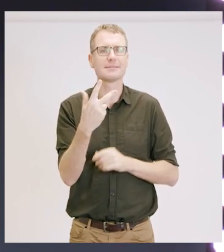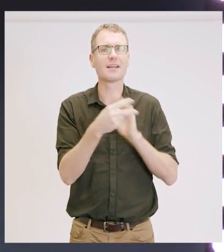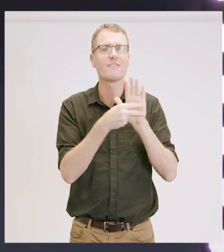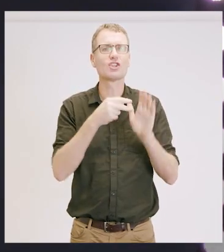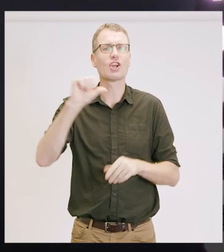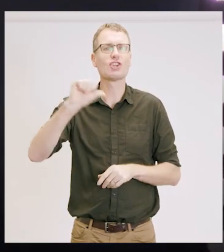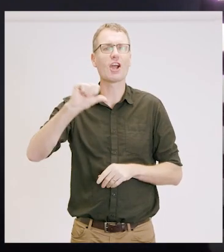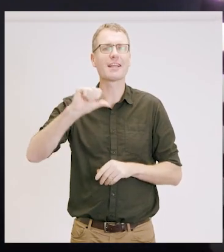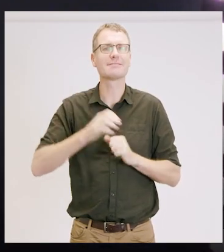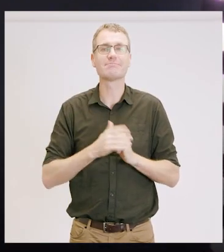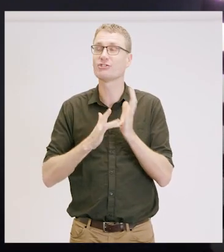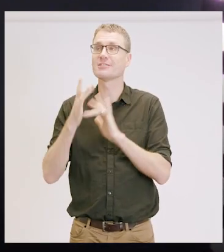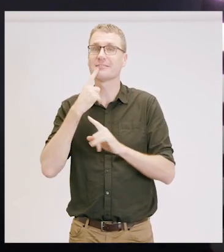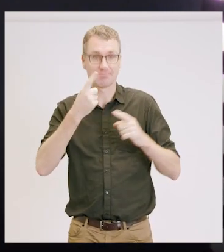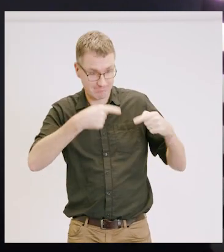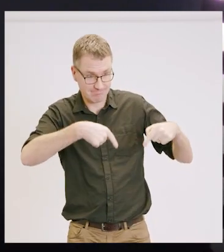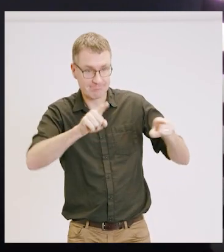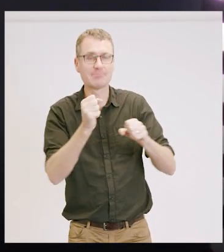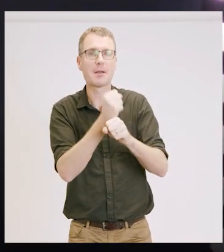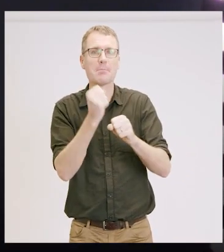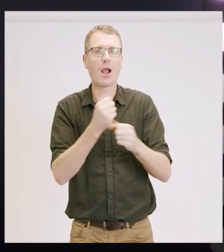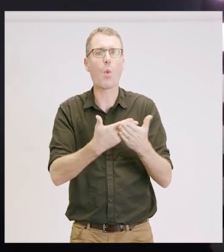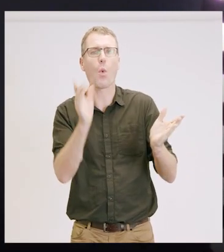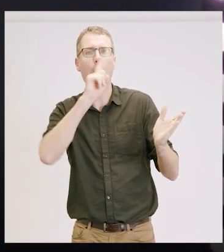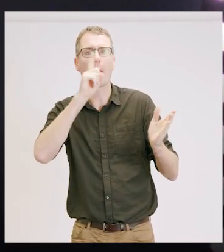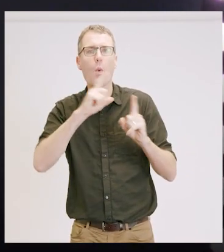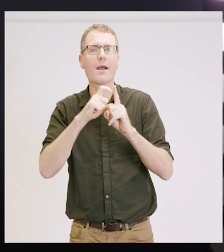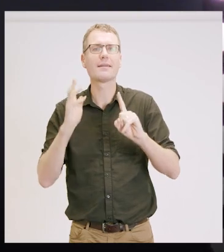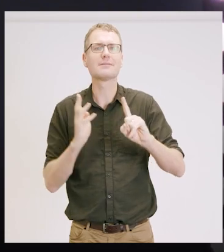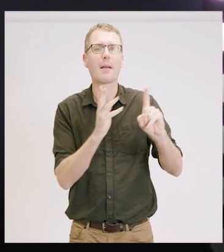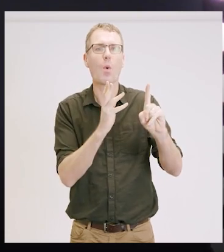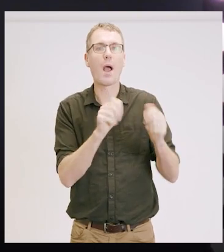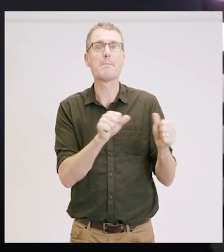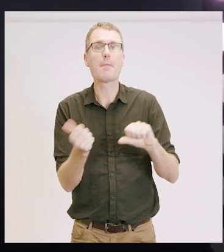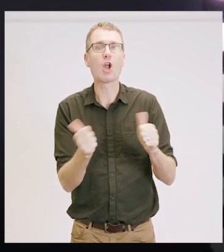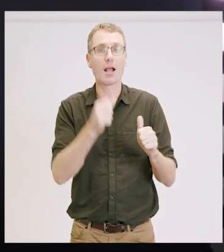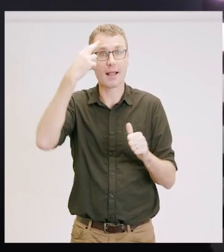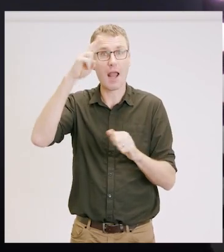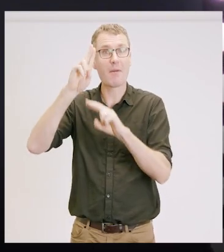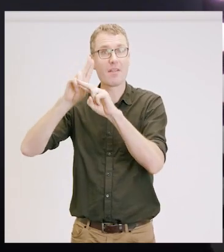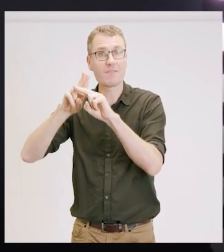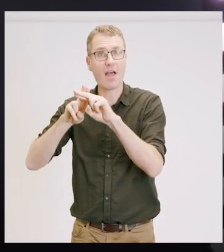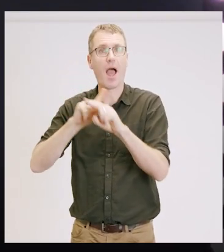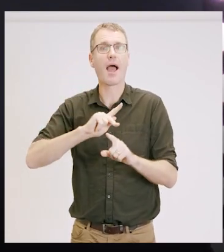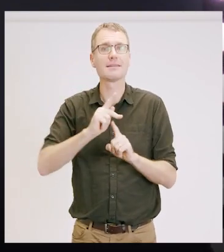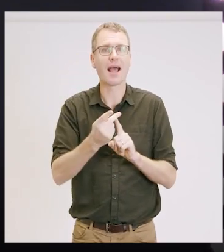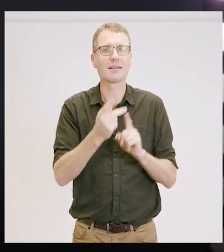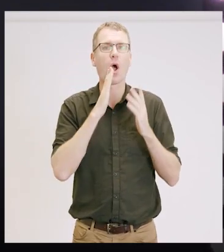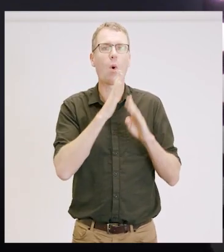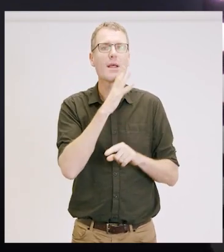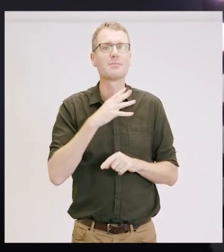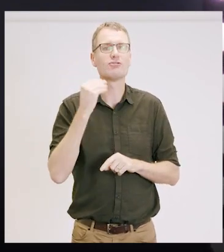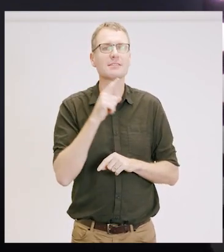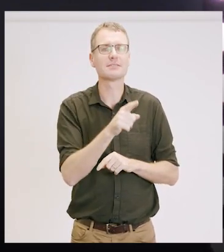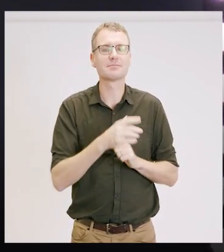19. This is part of the Great Commission. Jesus said, therefore, go and make disciples of all nations, baptising them in the name of the Father, the